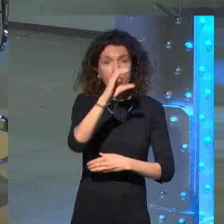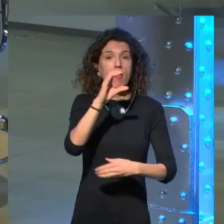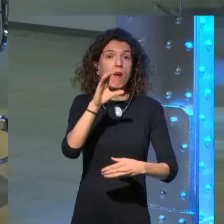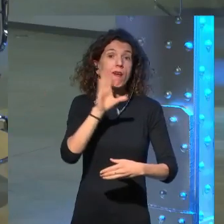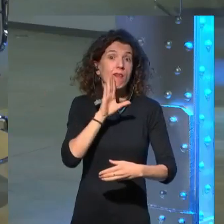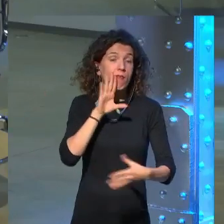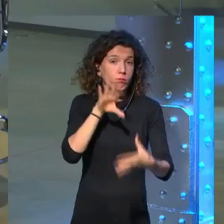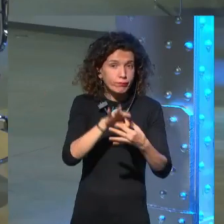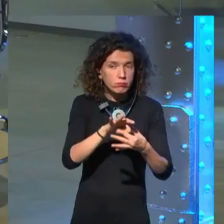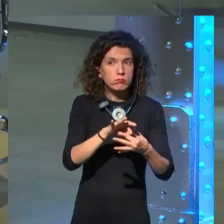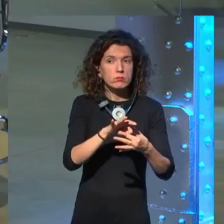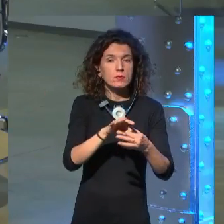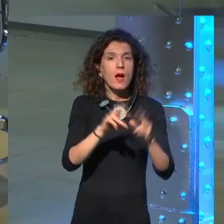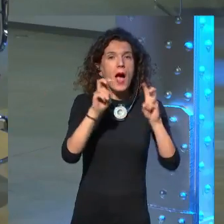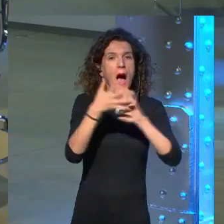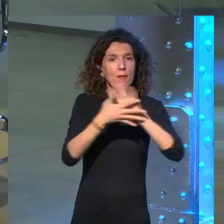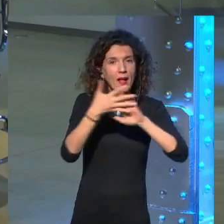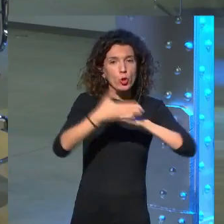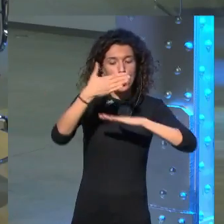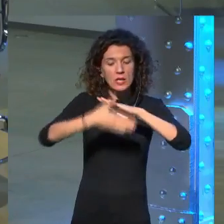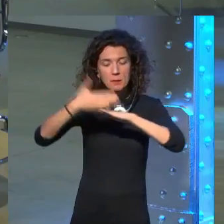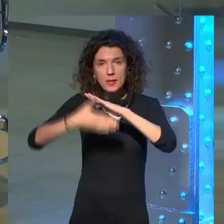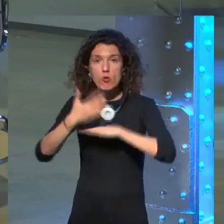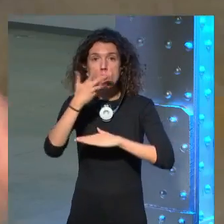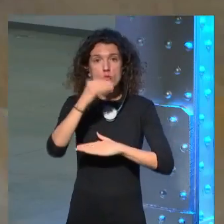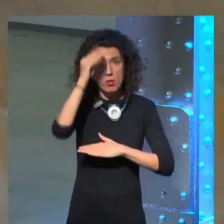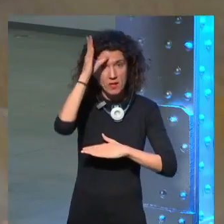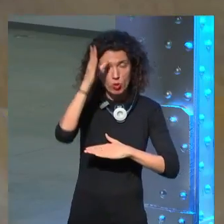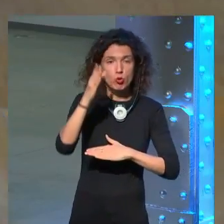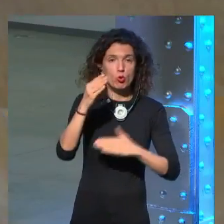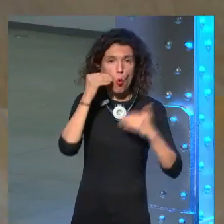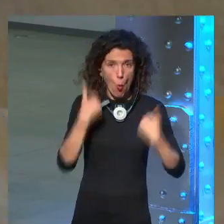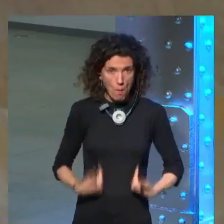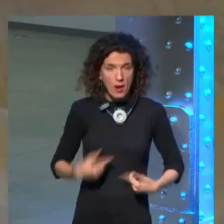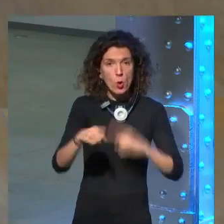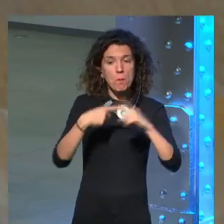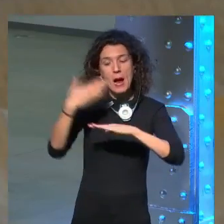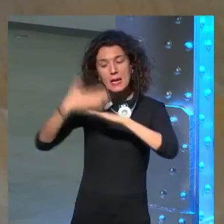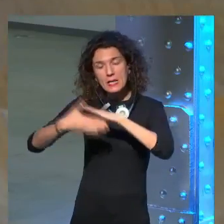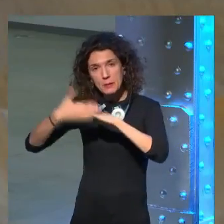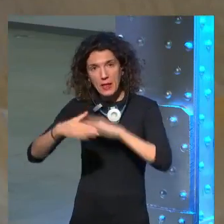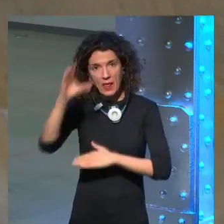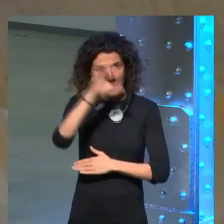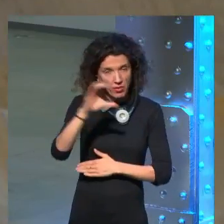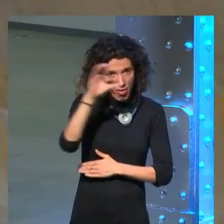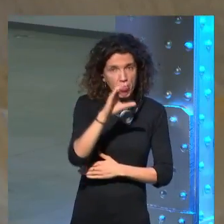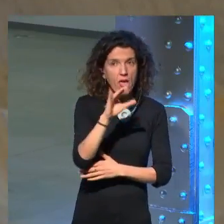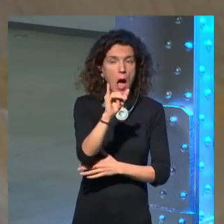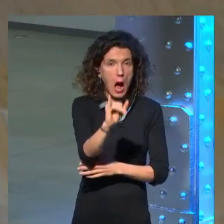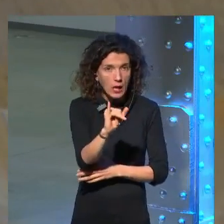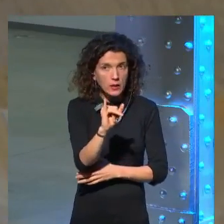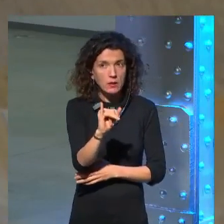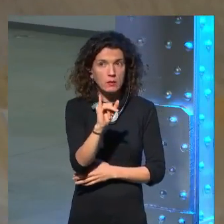understanding of sciences, about the boundaries, about the limits of knowledge, human knowledge, science limits.